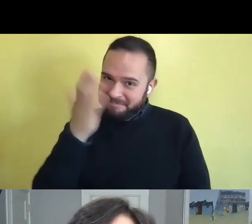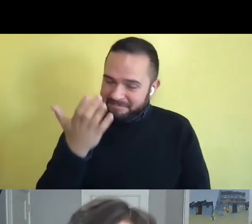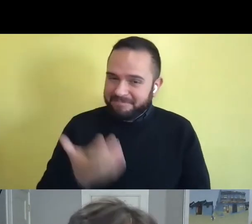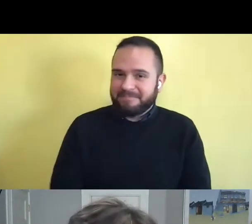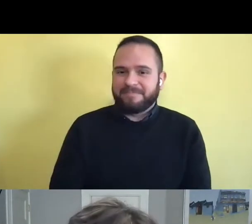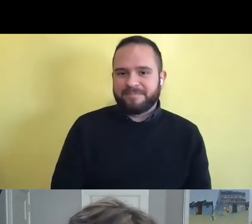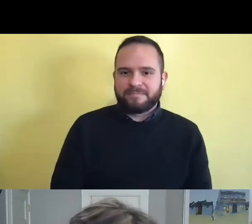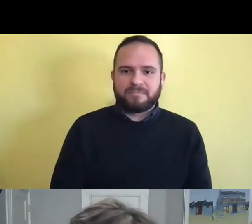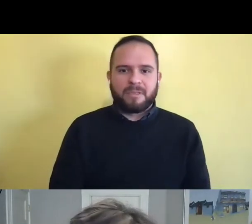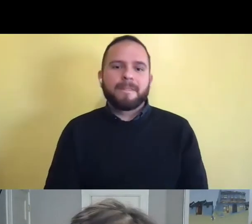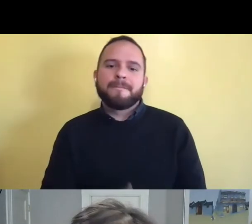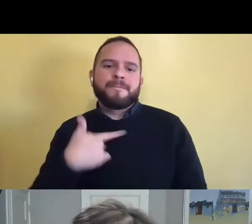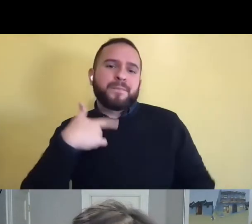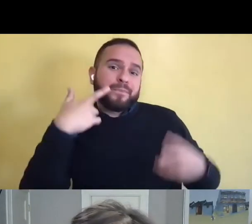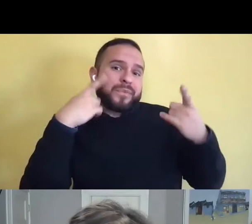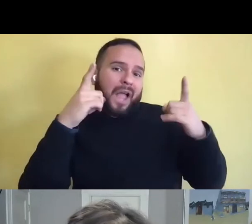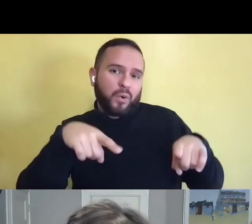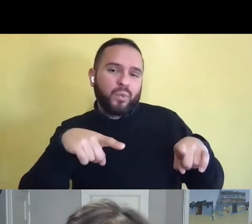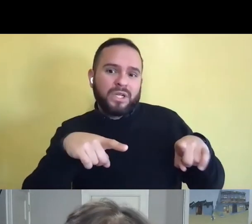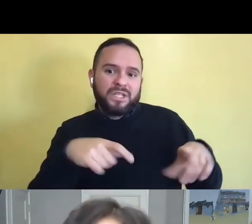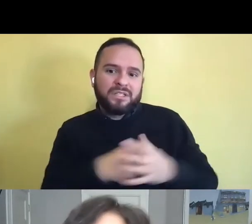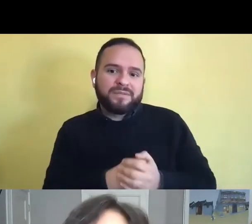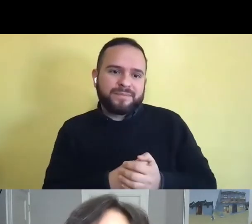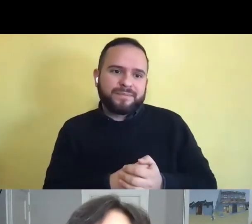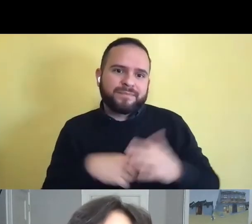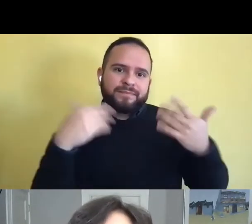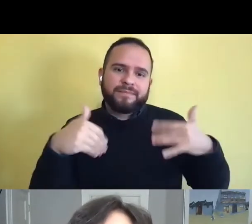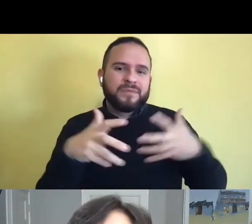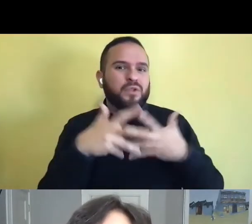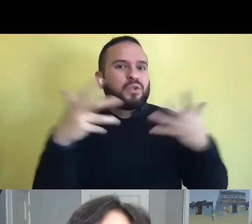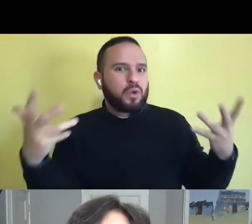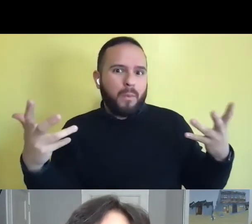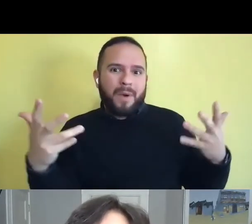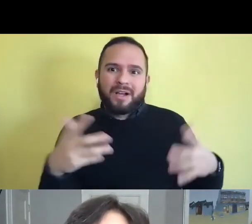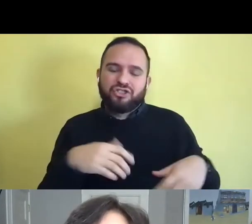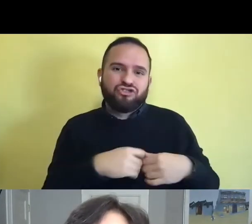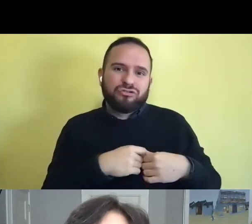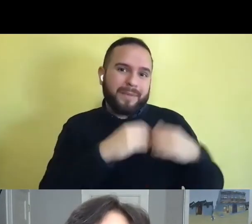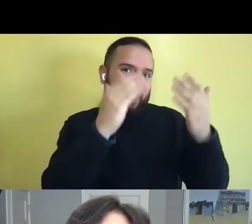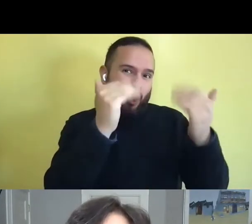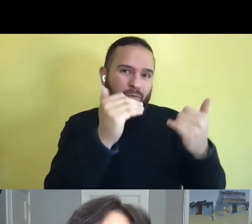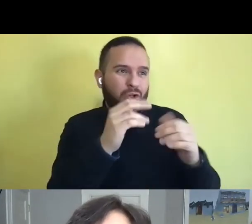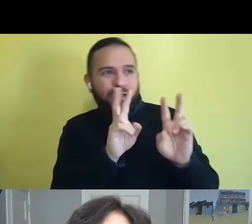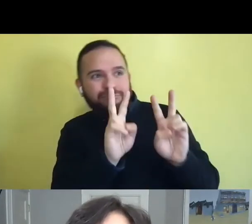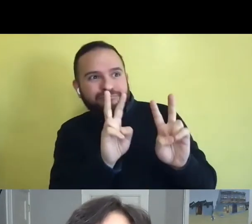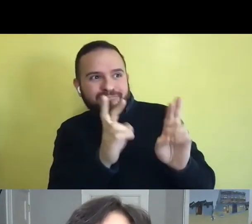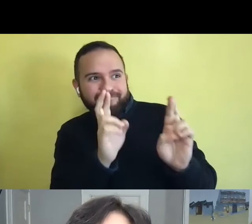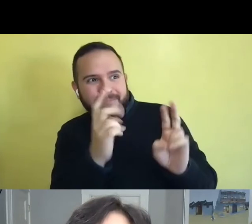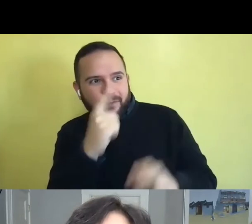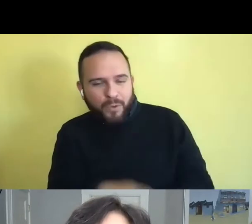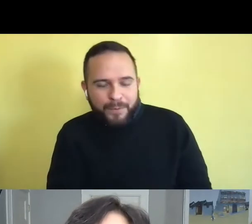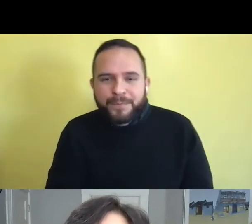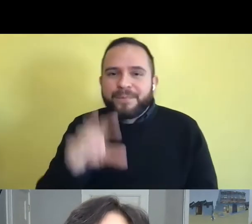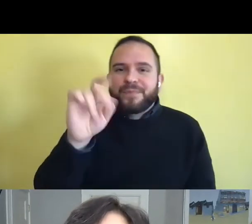I agree. There's a lot to be hopeful for. There's a lot of work being done, but there's a lot to do as well. So I'm going to come back